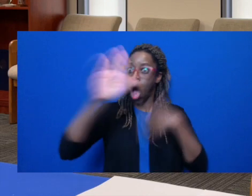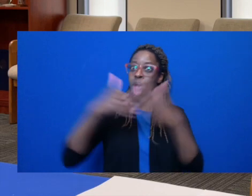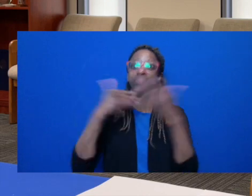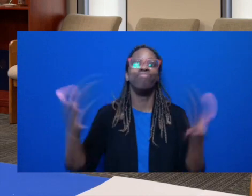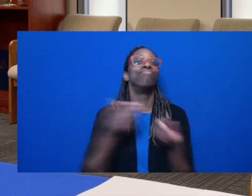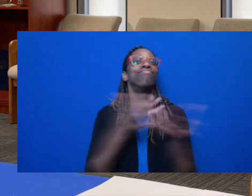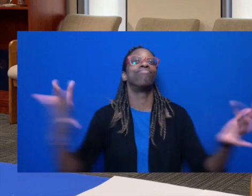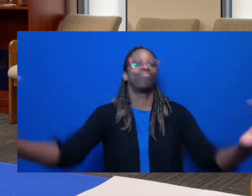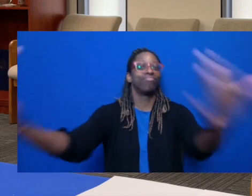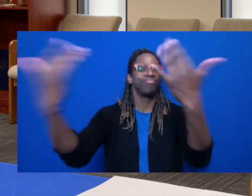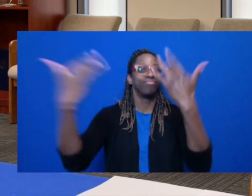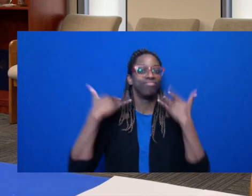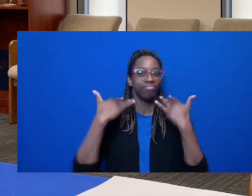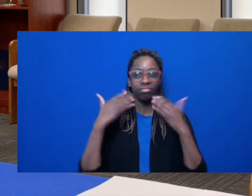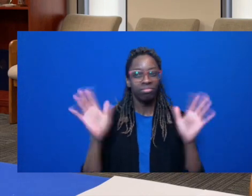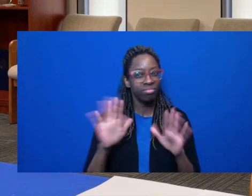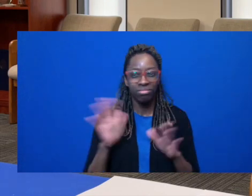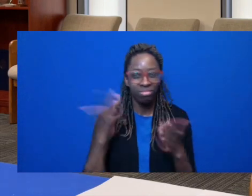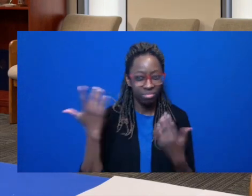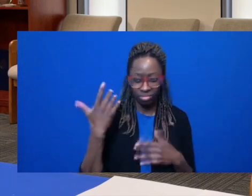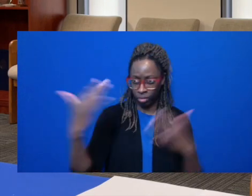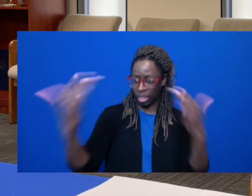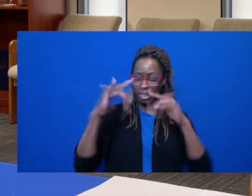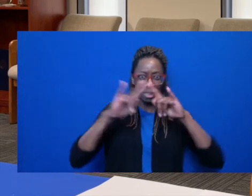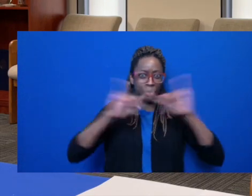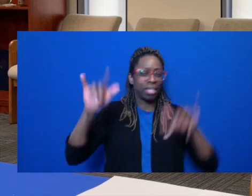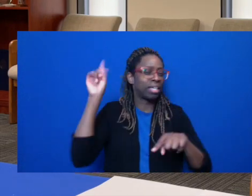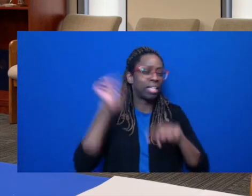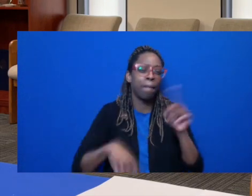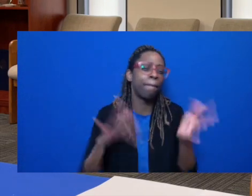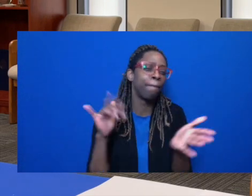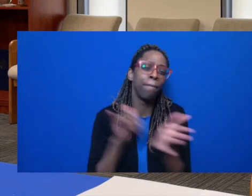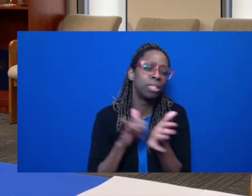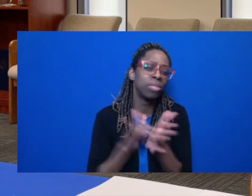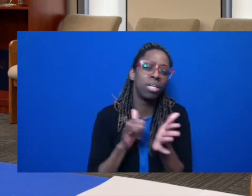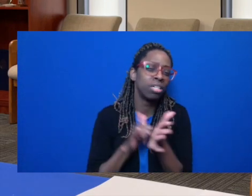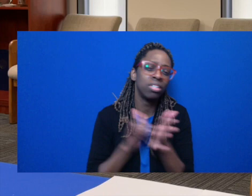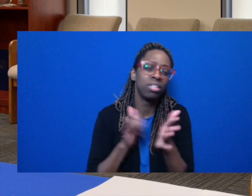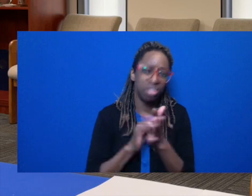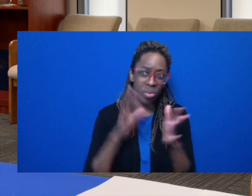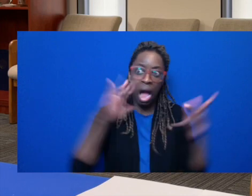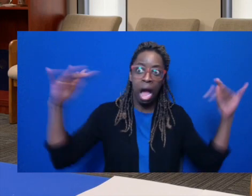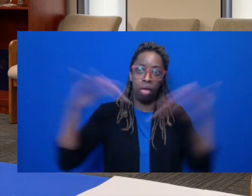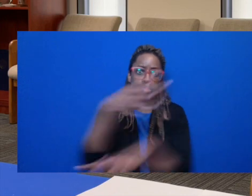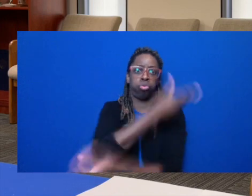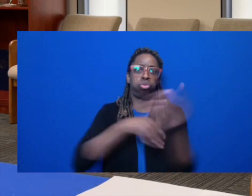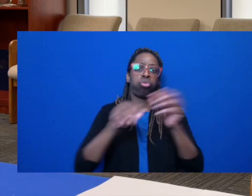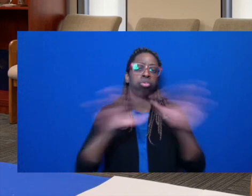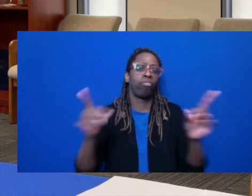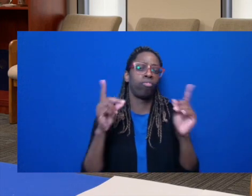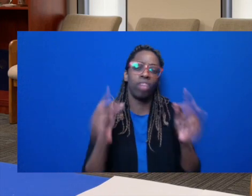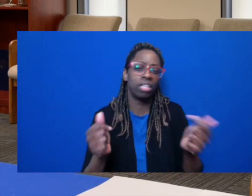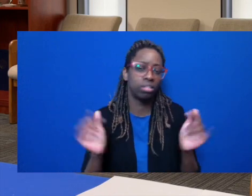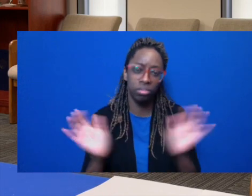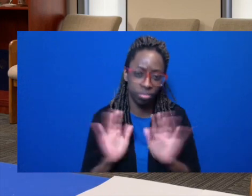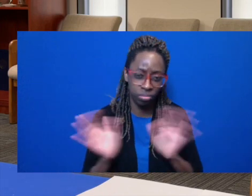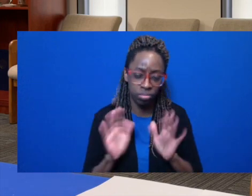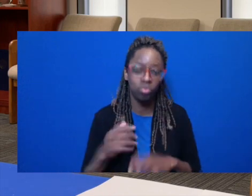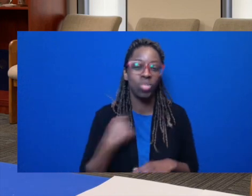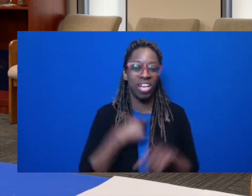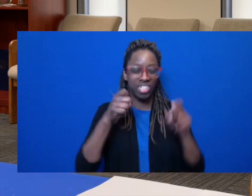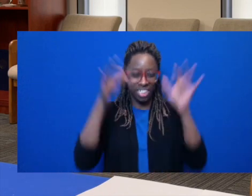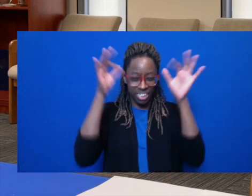complex process. Also keeping in mind that these vaccines come in vials, packages that have